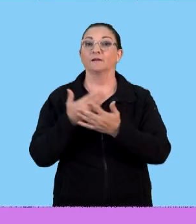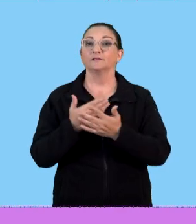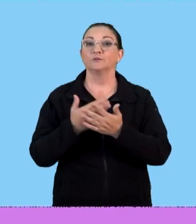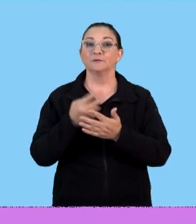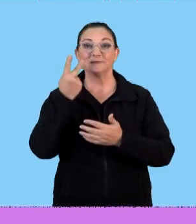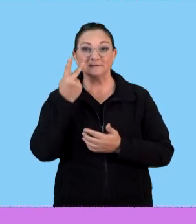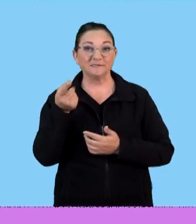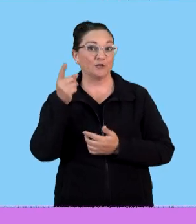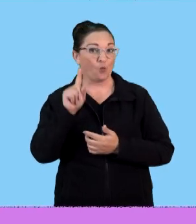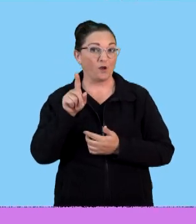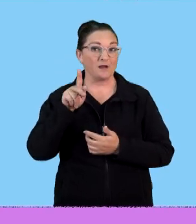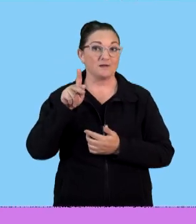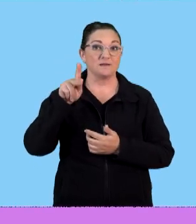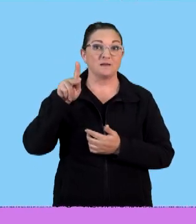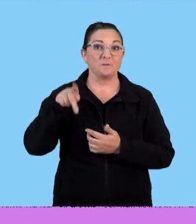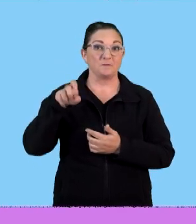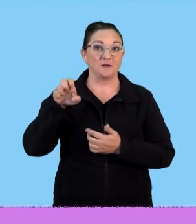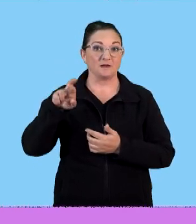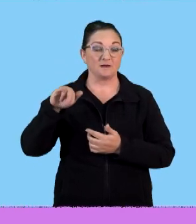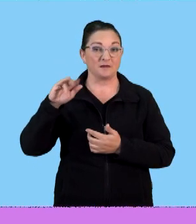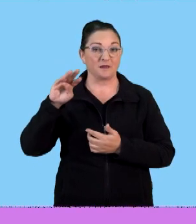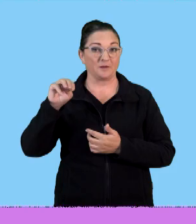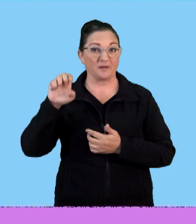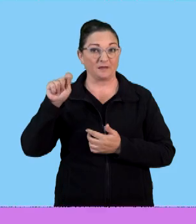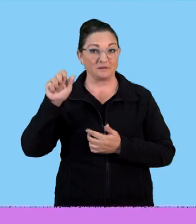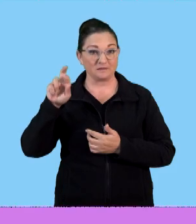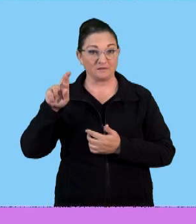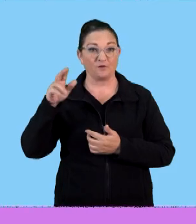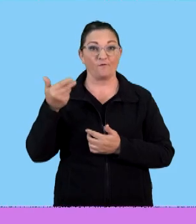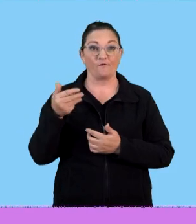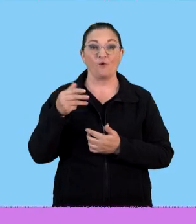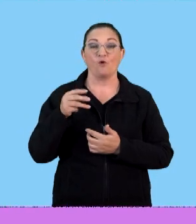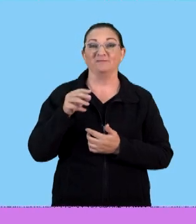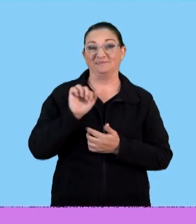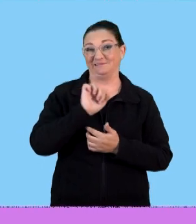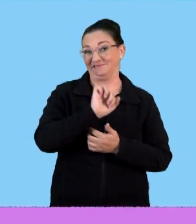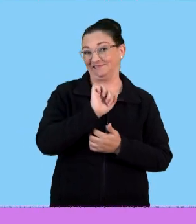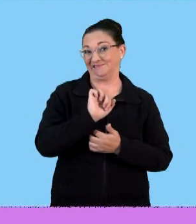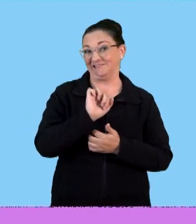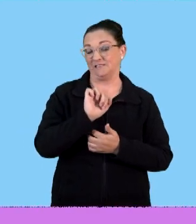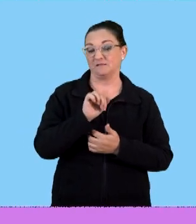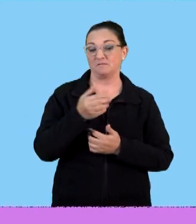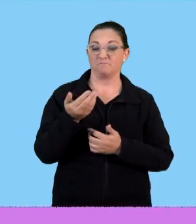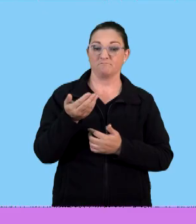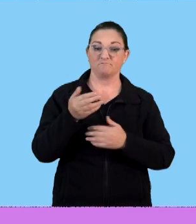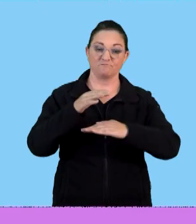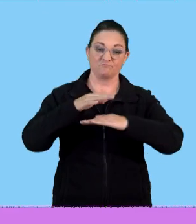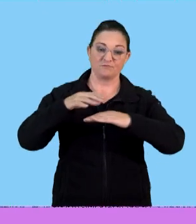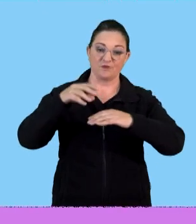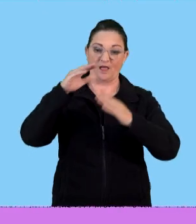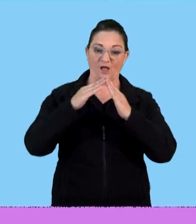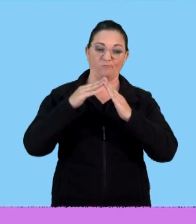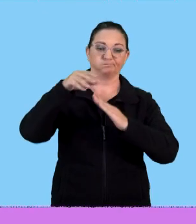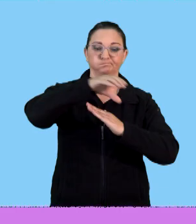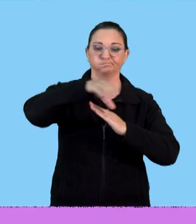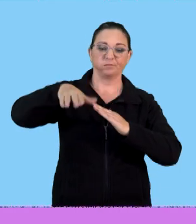in meters of Wayne's backyard. Right? Then it also indicates here that we can use the following formula, where